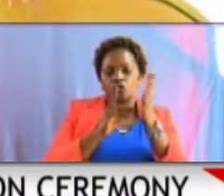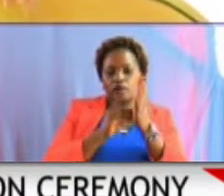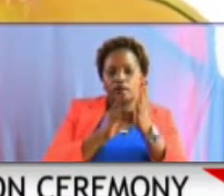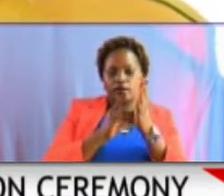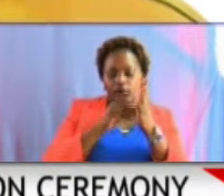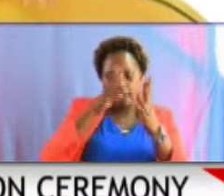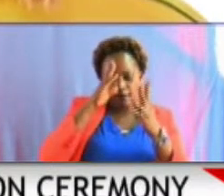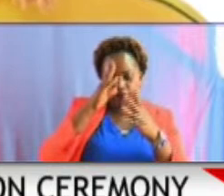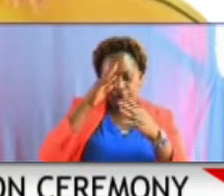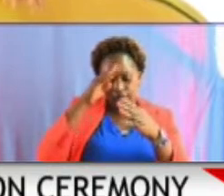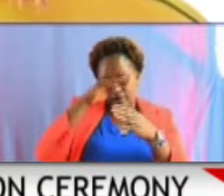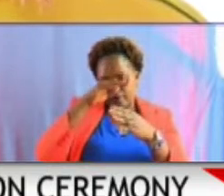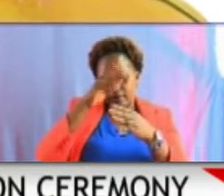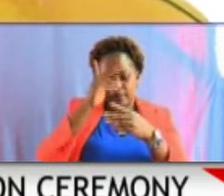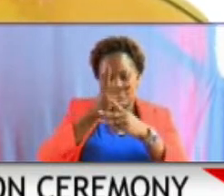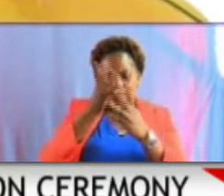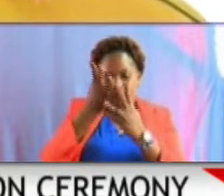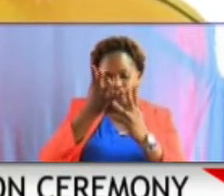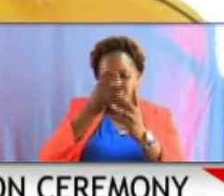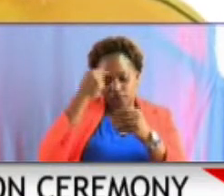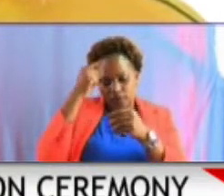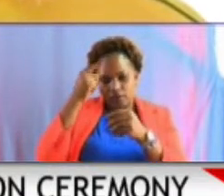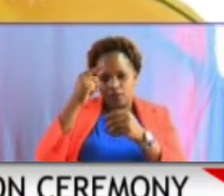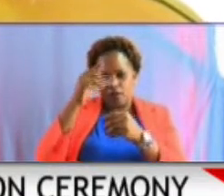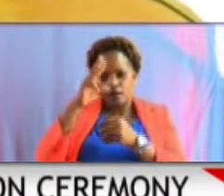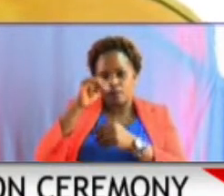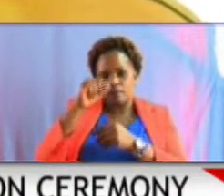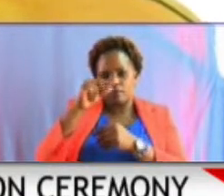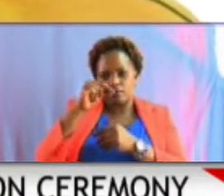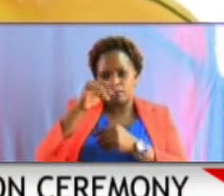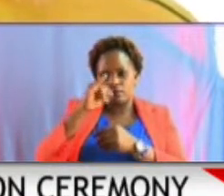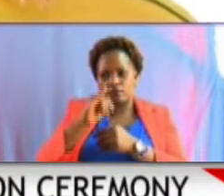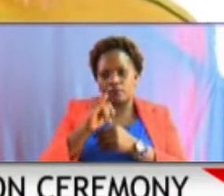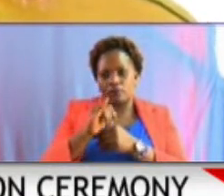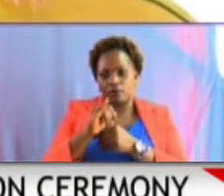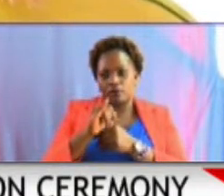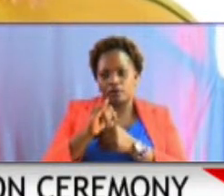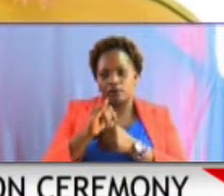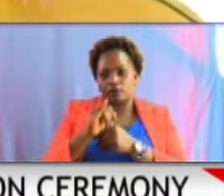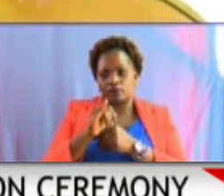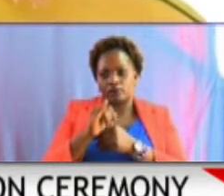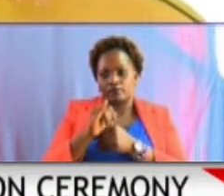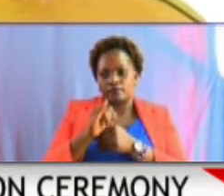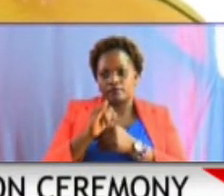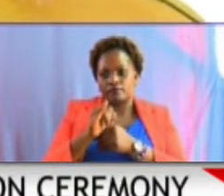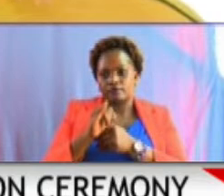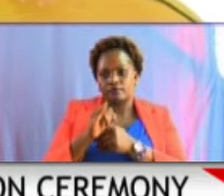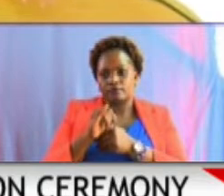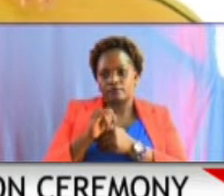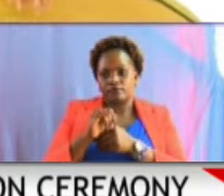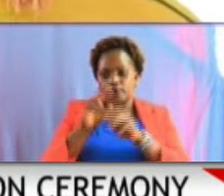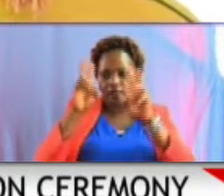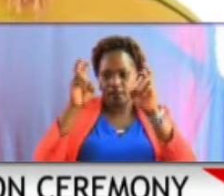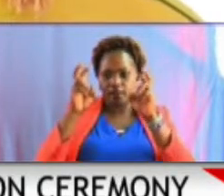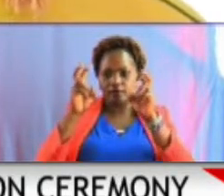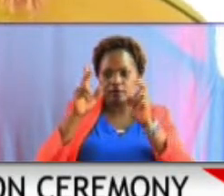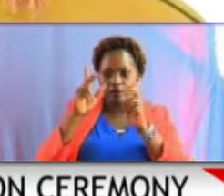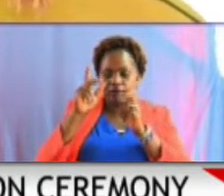in Information Technology, Mwangi Ephantus Ichoki. Title of